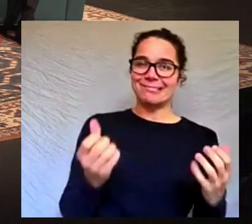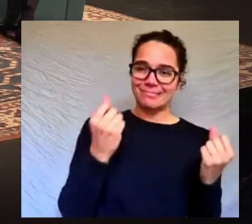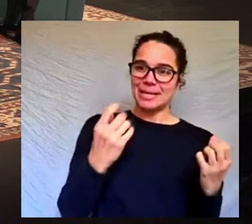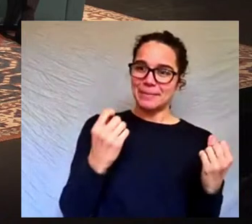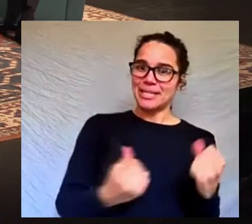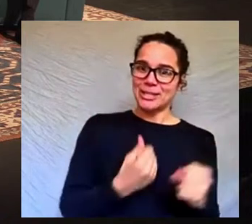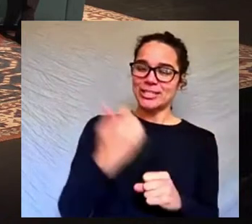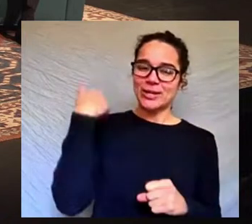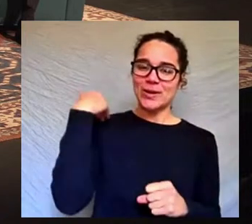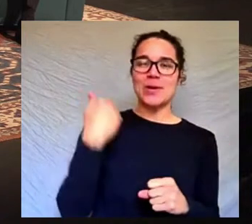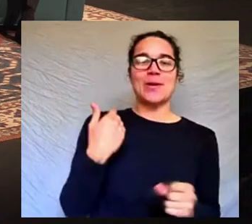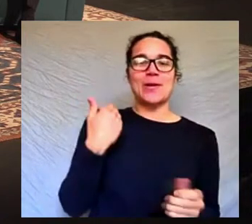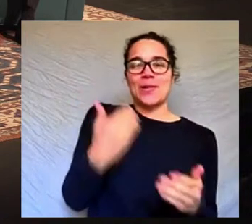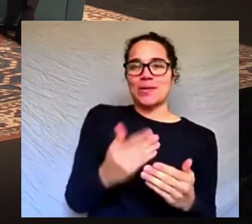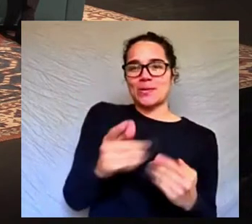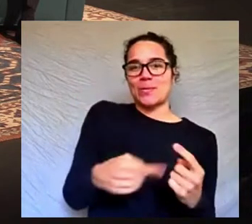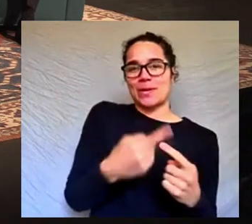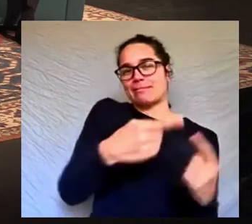close to when you were born.